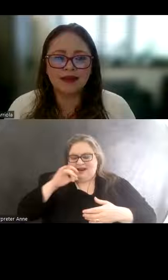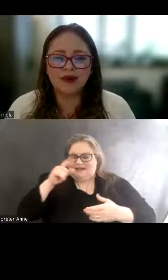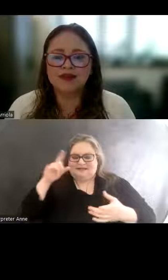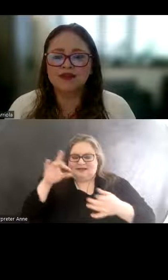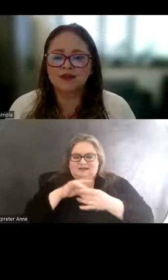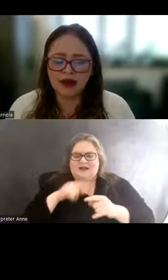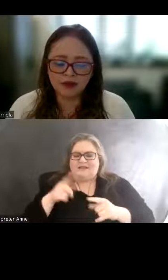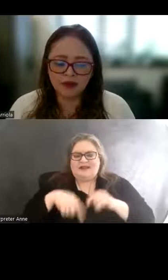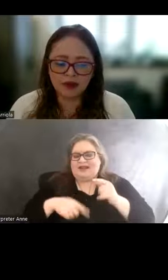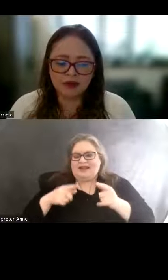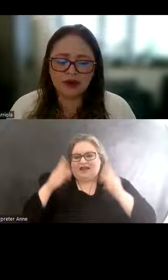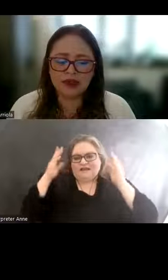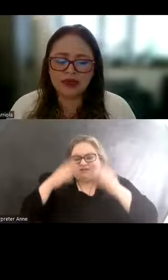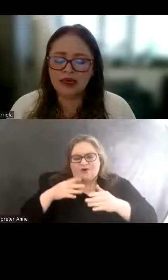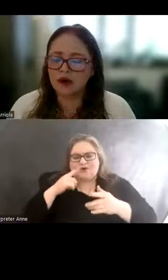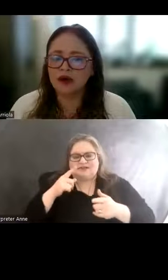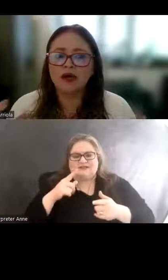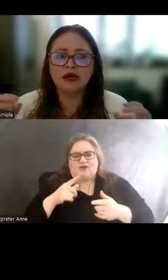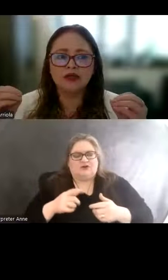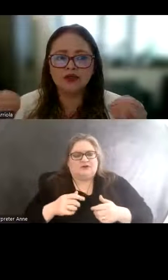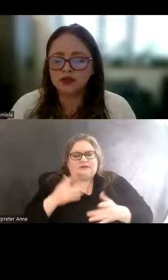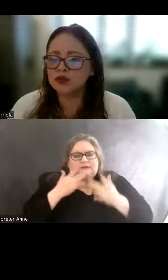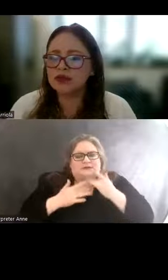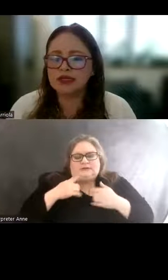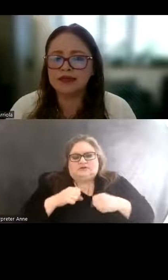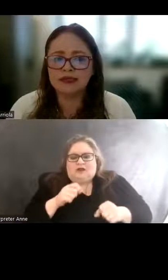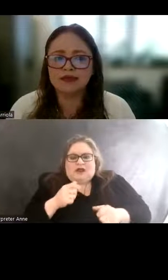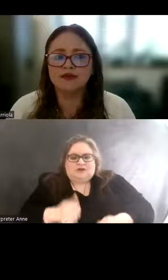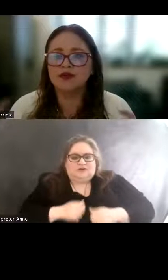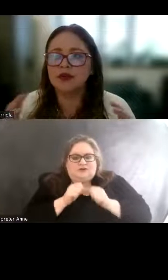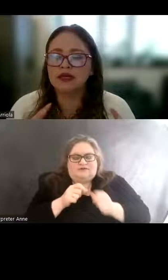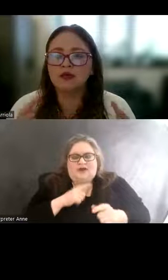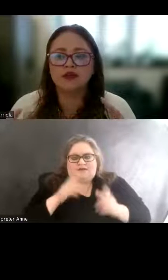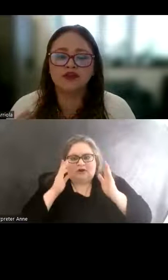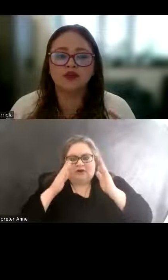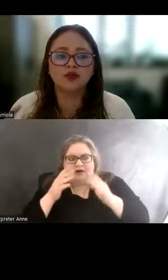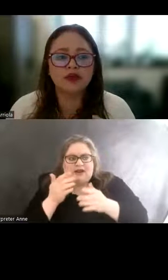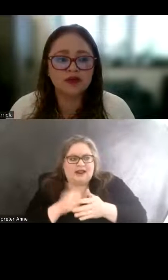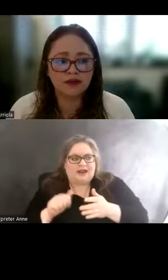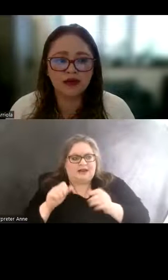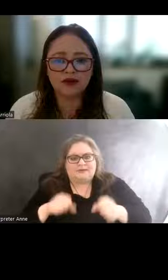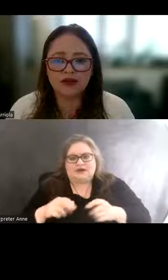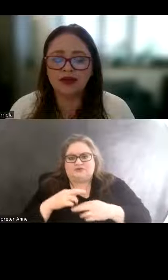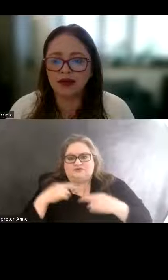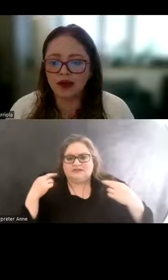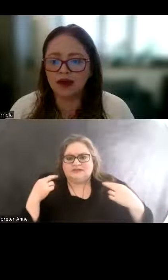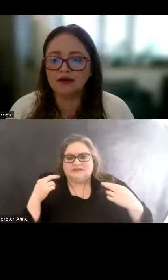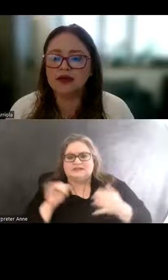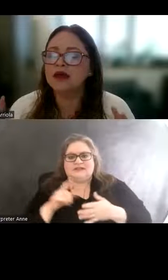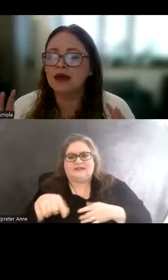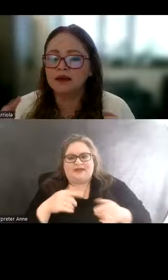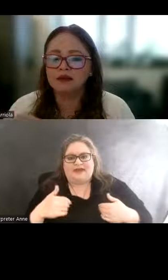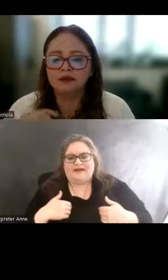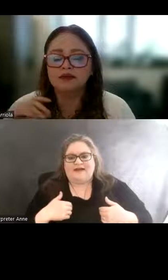focus. They're in survival mode, right? They are attuned and attentive to any potential risk factors that they